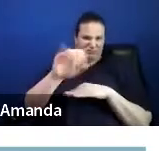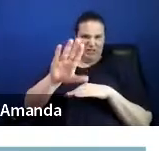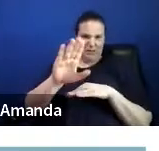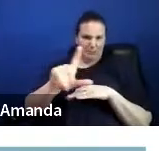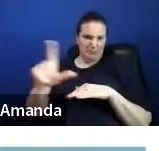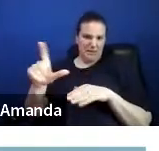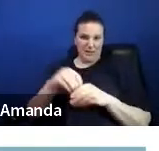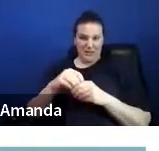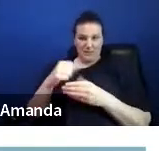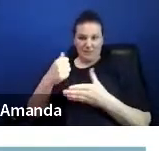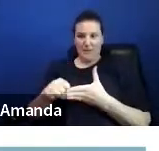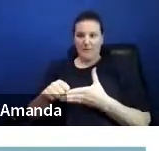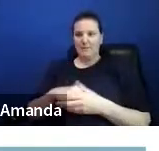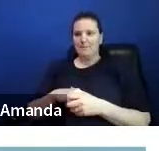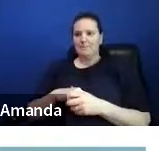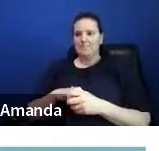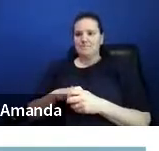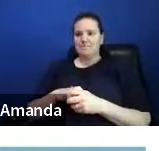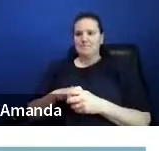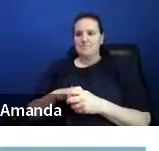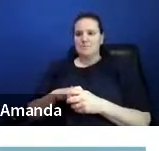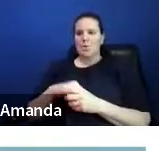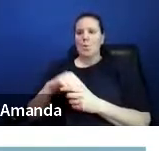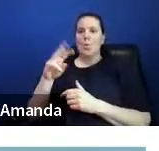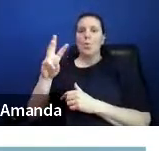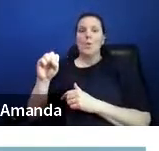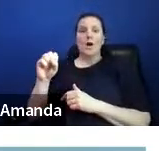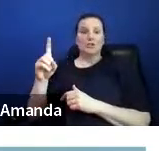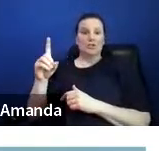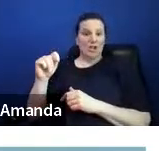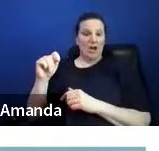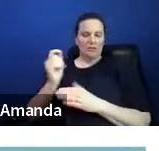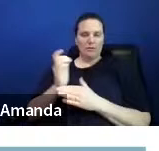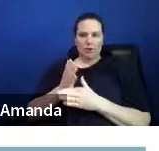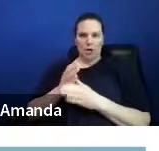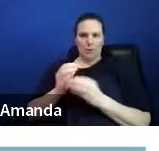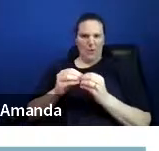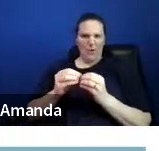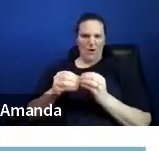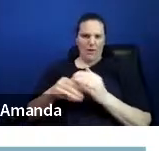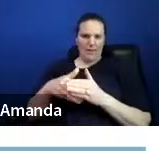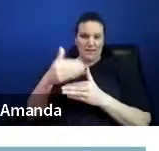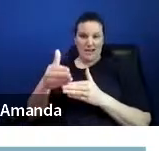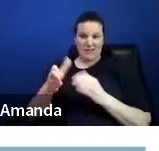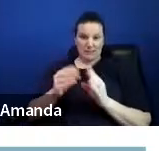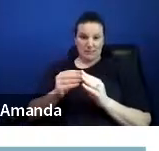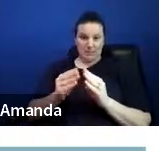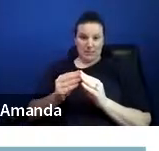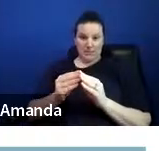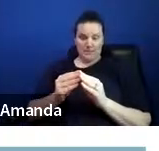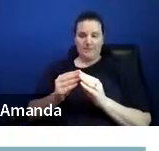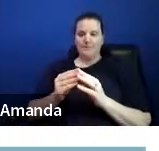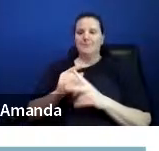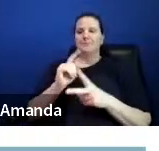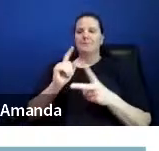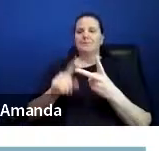in the mail. And again, WashDOT will share more about that in the next meeting. And then